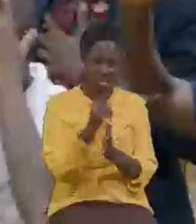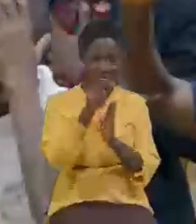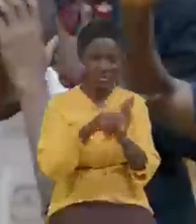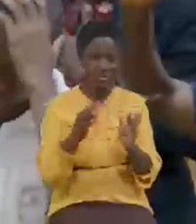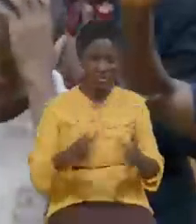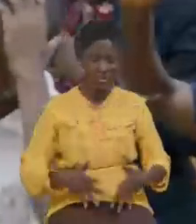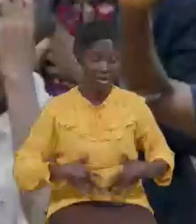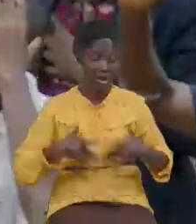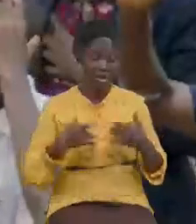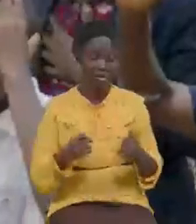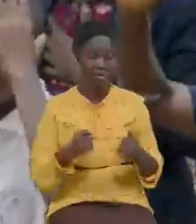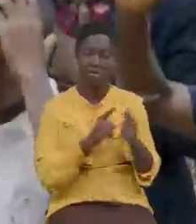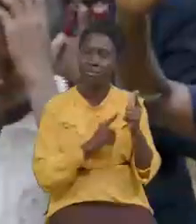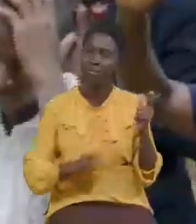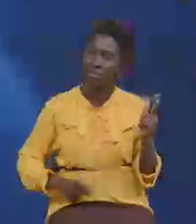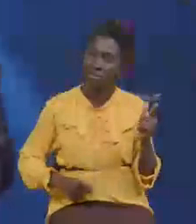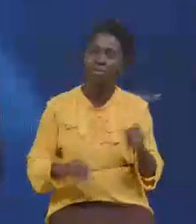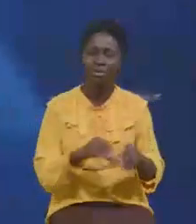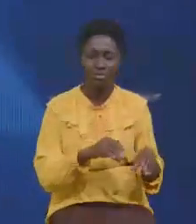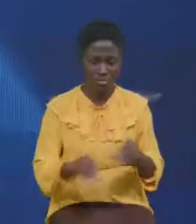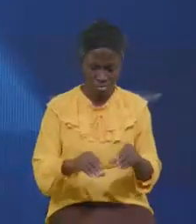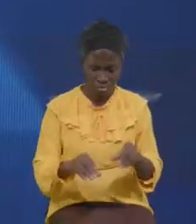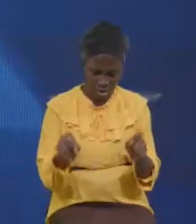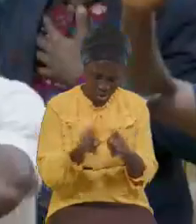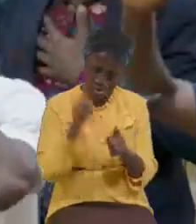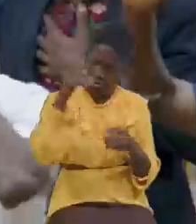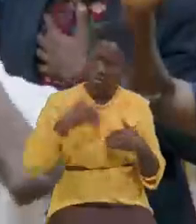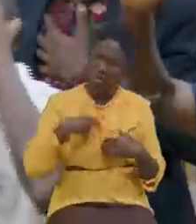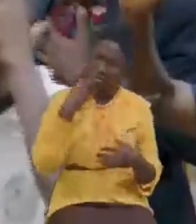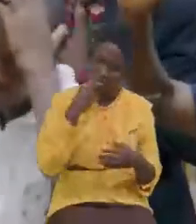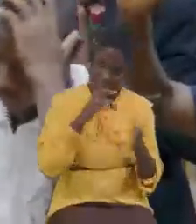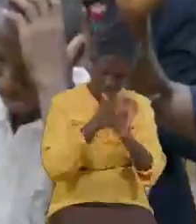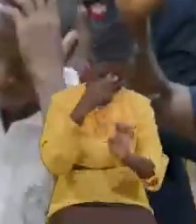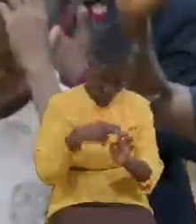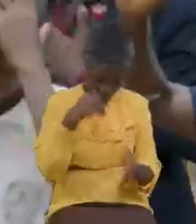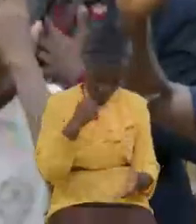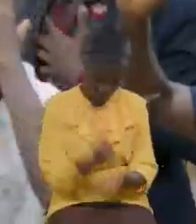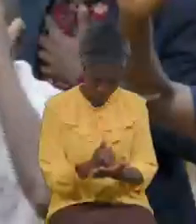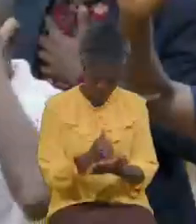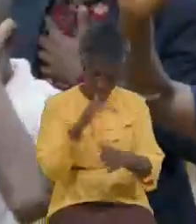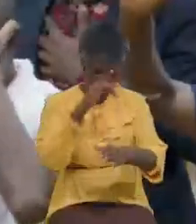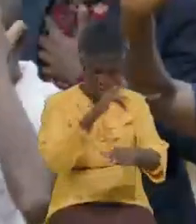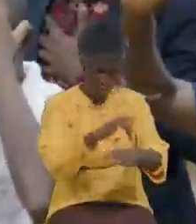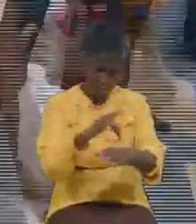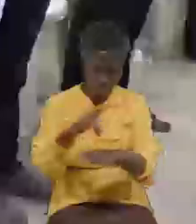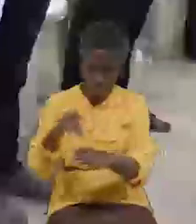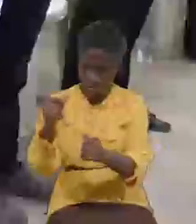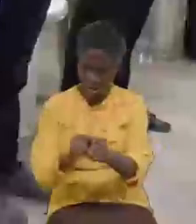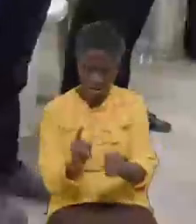life. Lord, do as you have said. Touch everyone